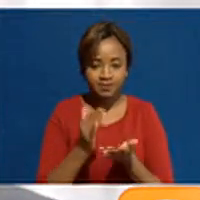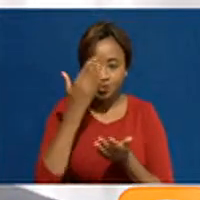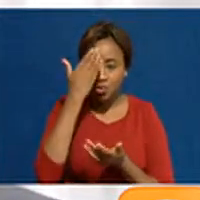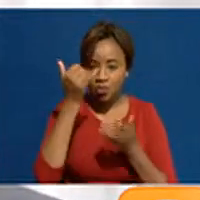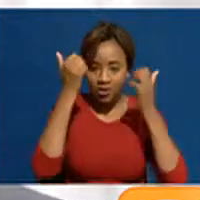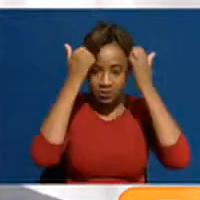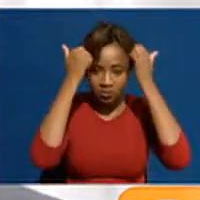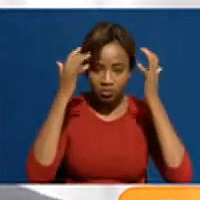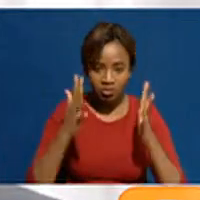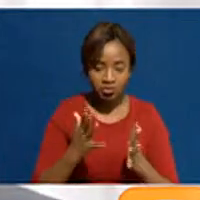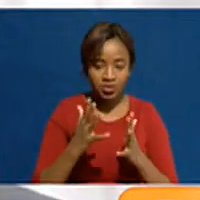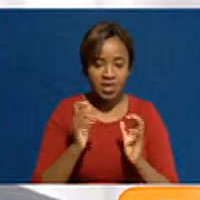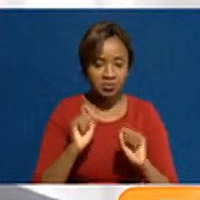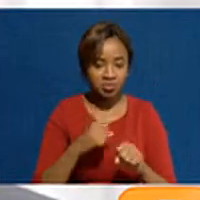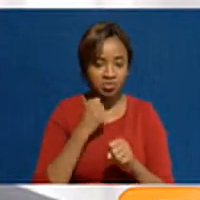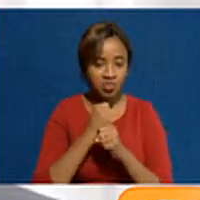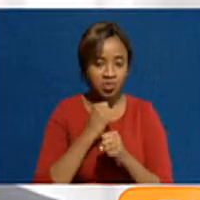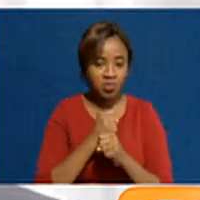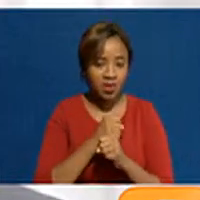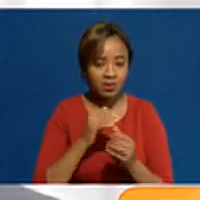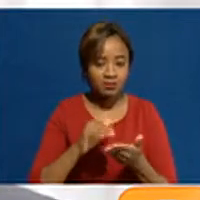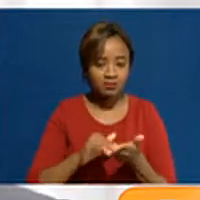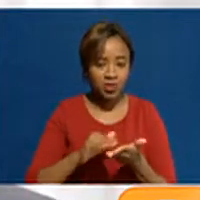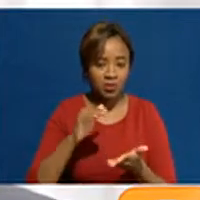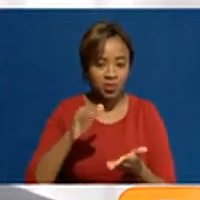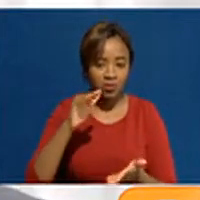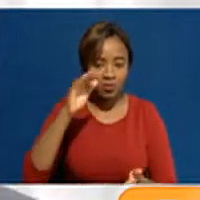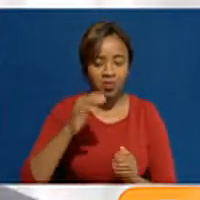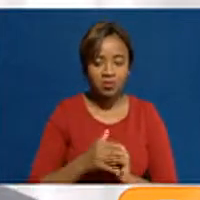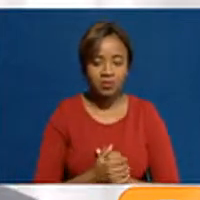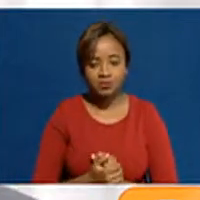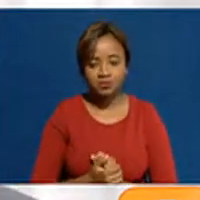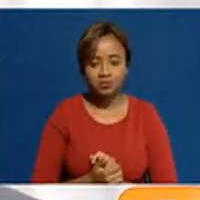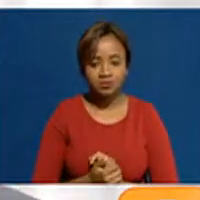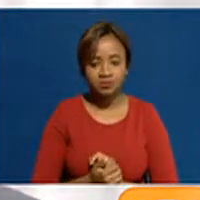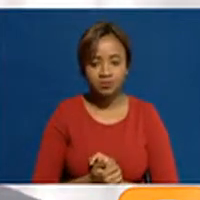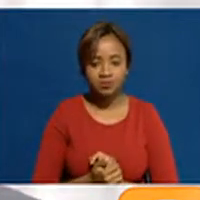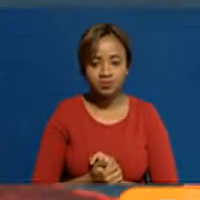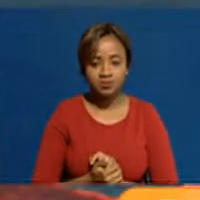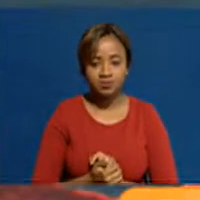work more at school rather than bringing these issues up at home.